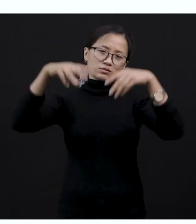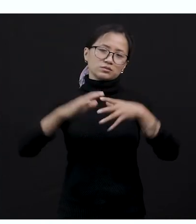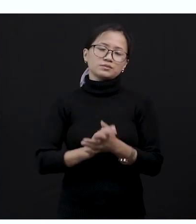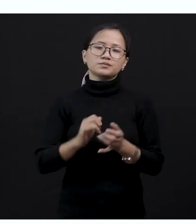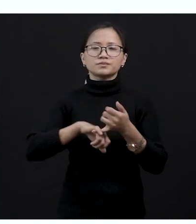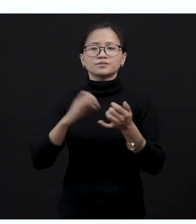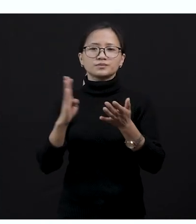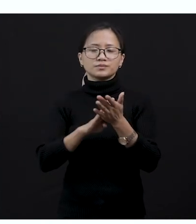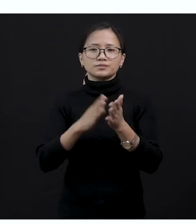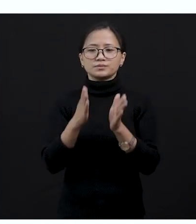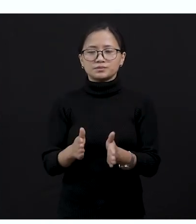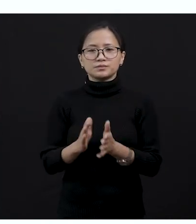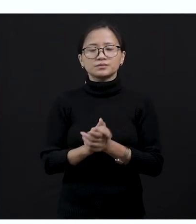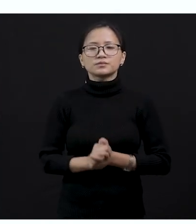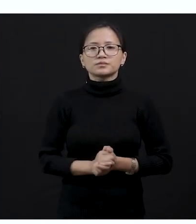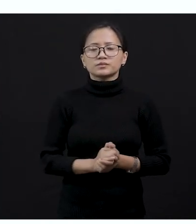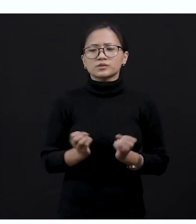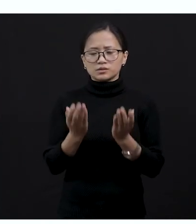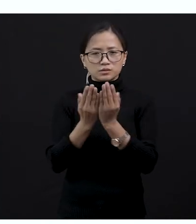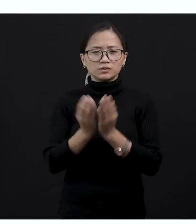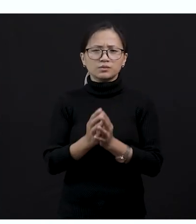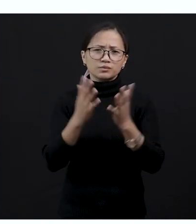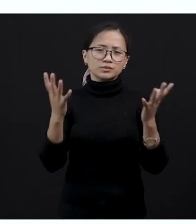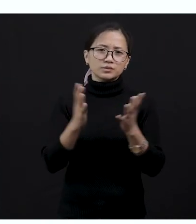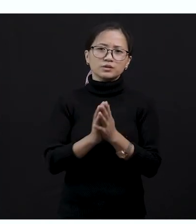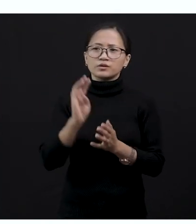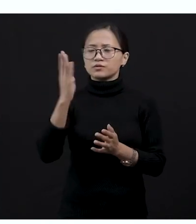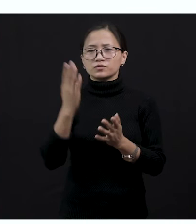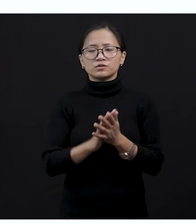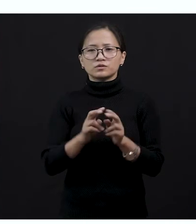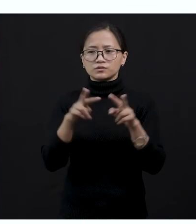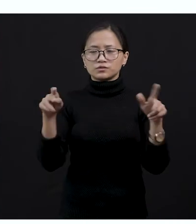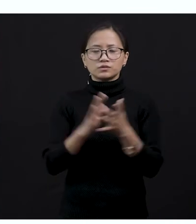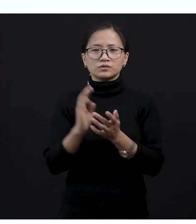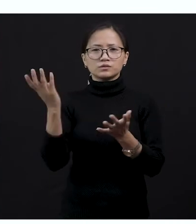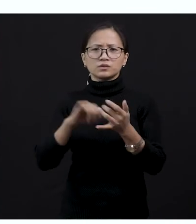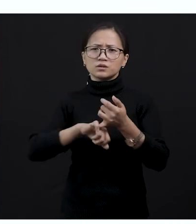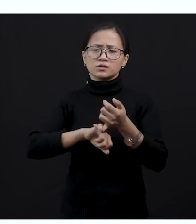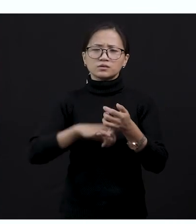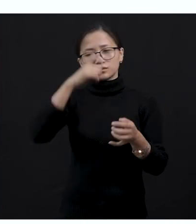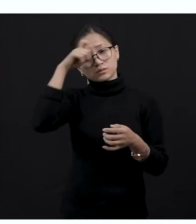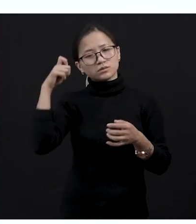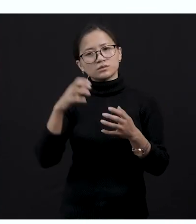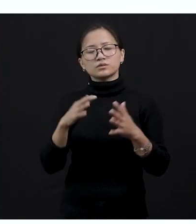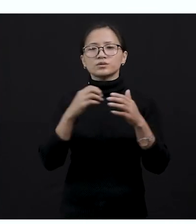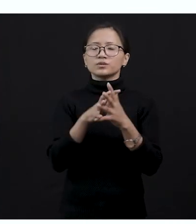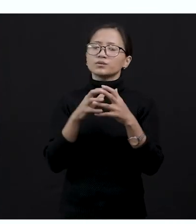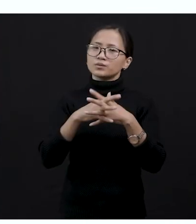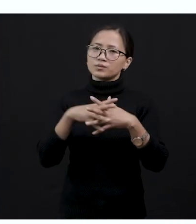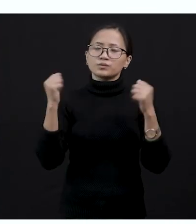season. However, in your lesson, there are mainly 4 different seasons. One is summer,